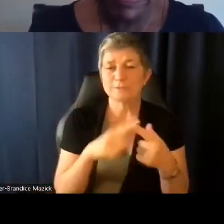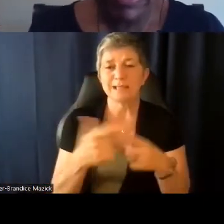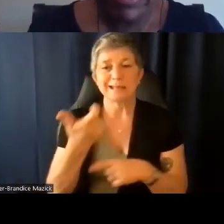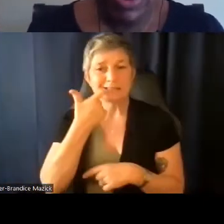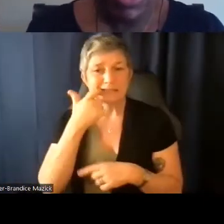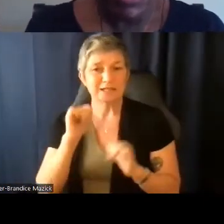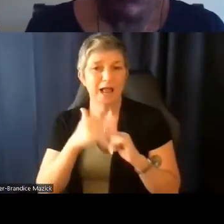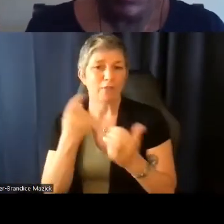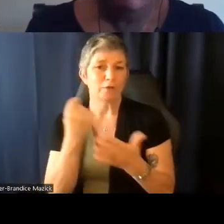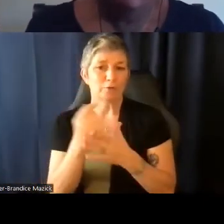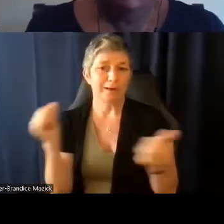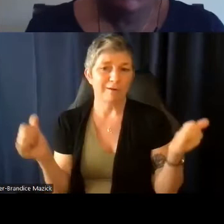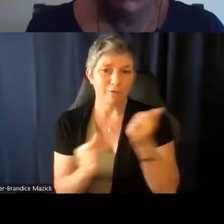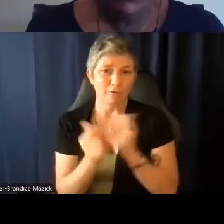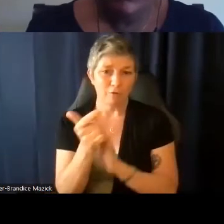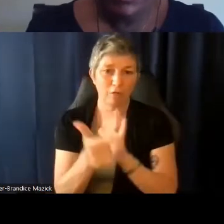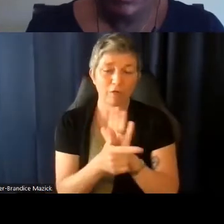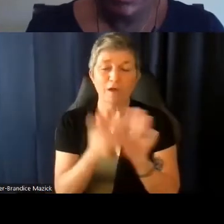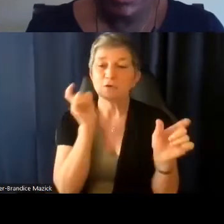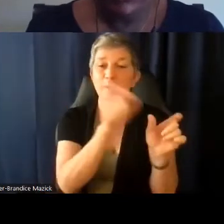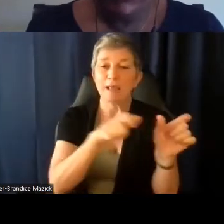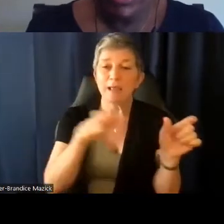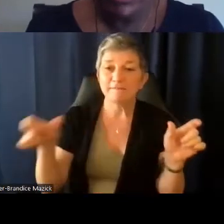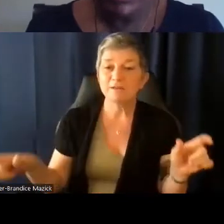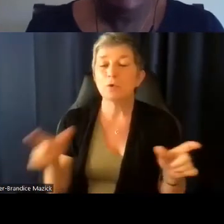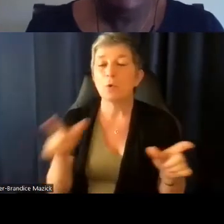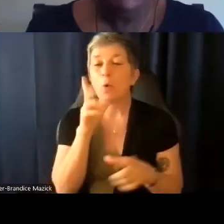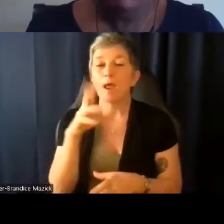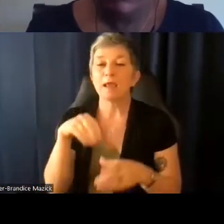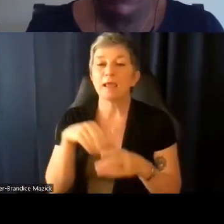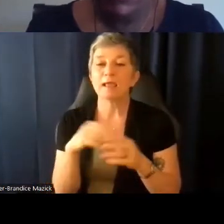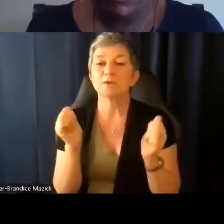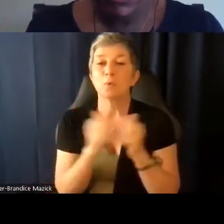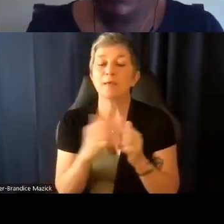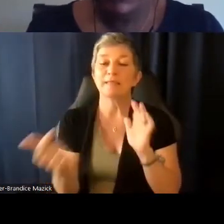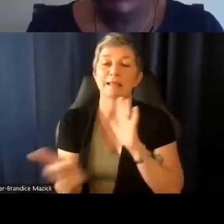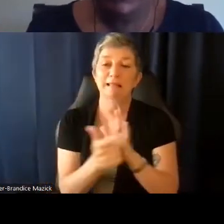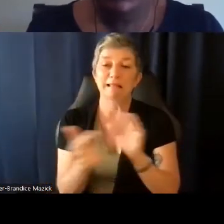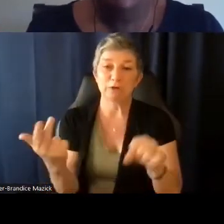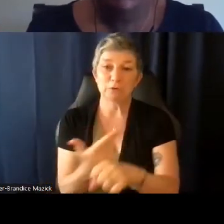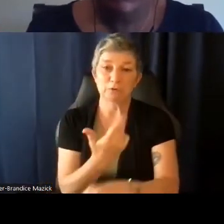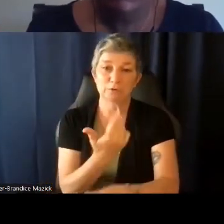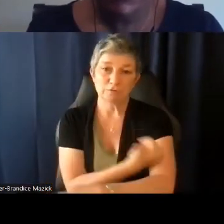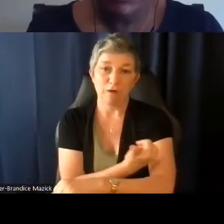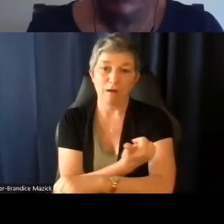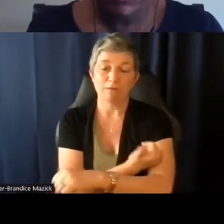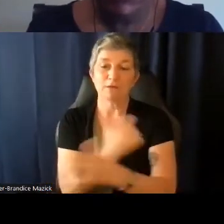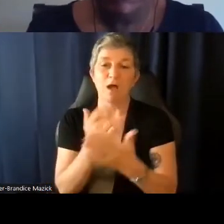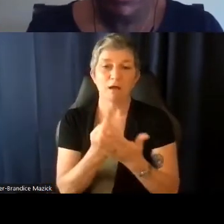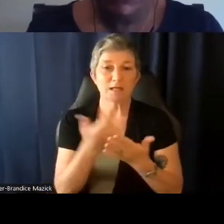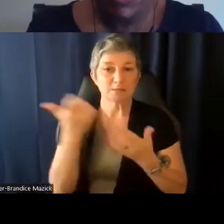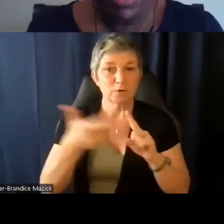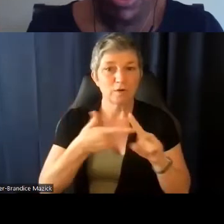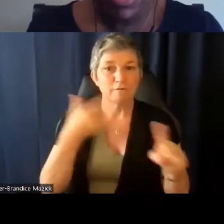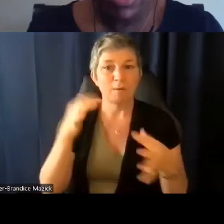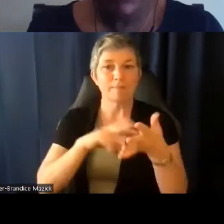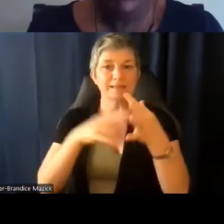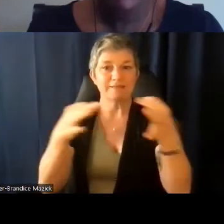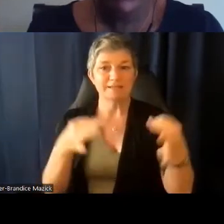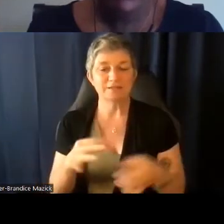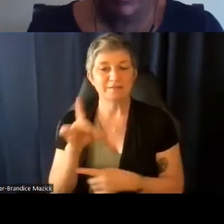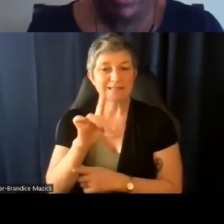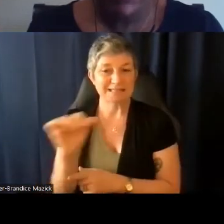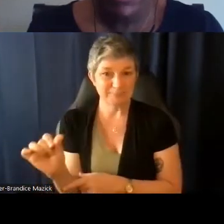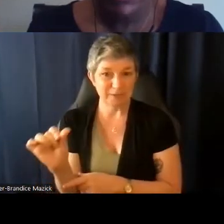law. So individuals who currently engage in the legal use of drugs are specifically excluded from the definition of disability